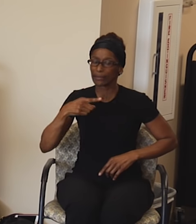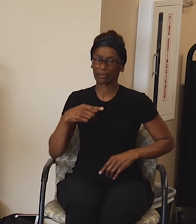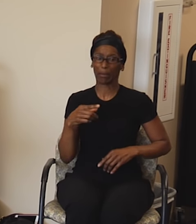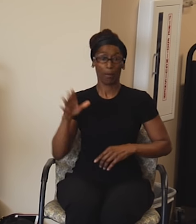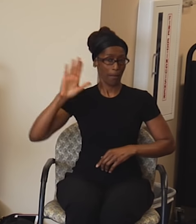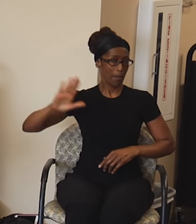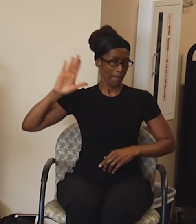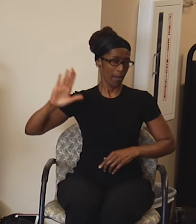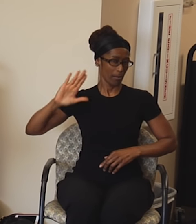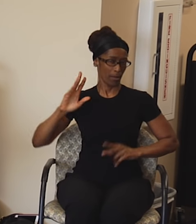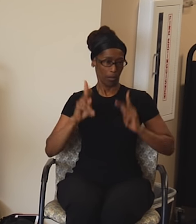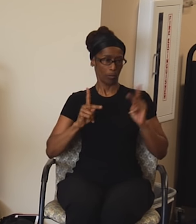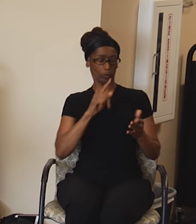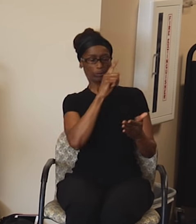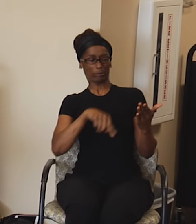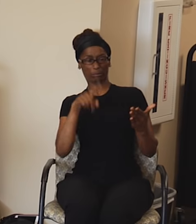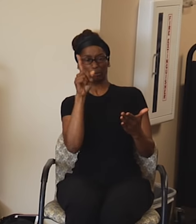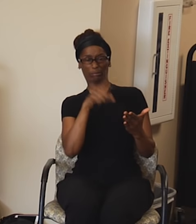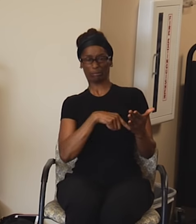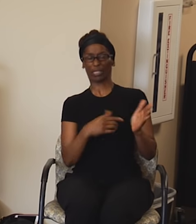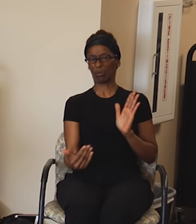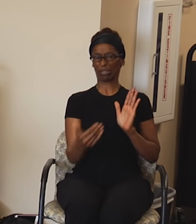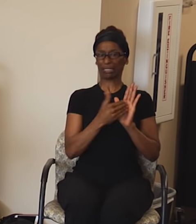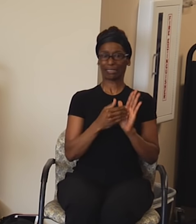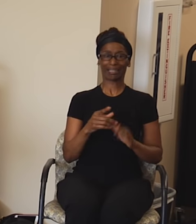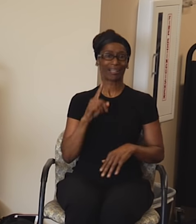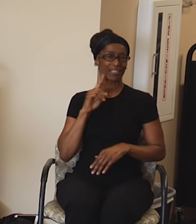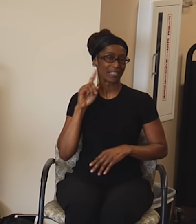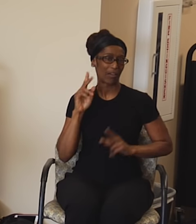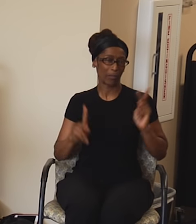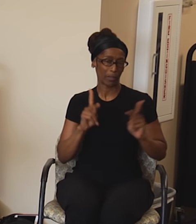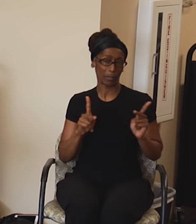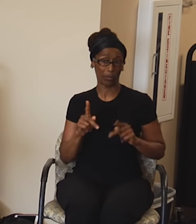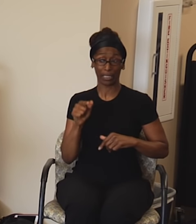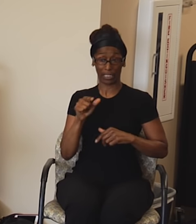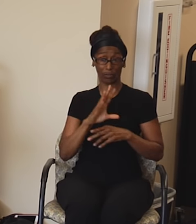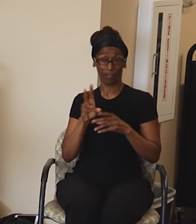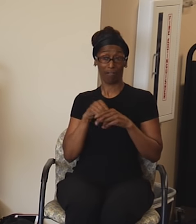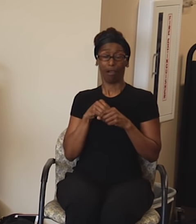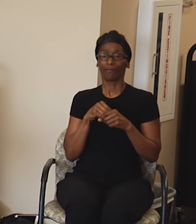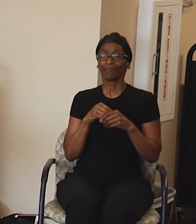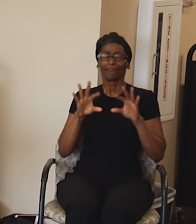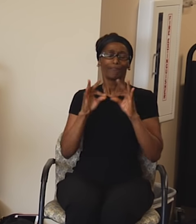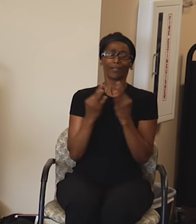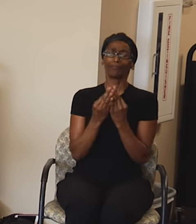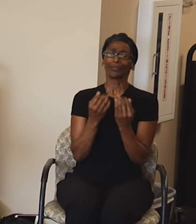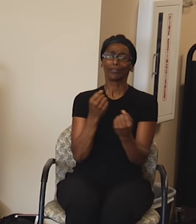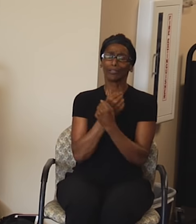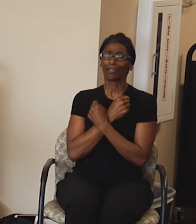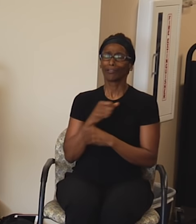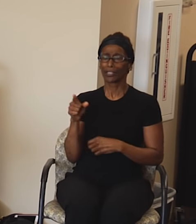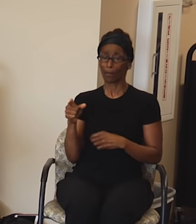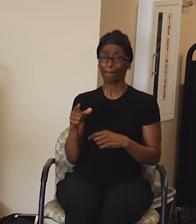fact he could move easily had to do with coming from a loving family, but also finding a way to connect. Connect